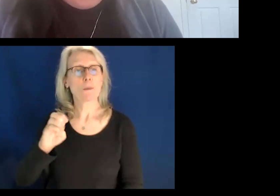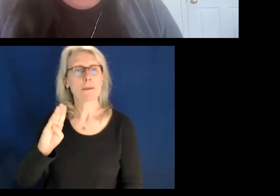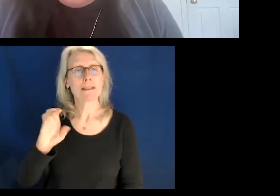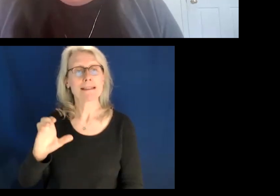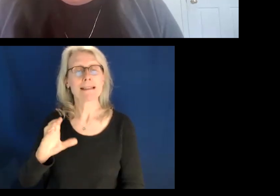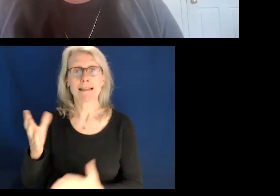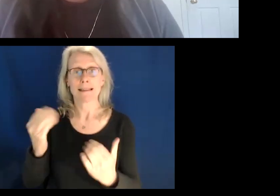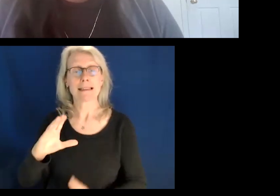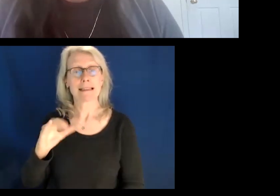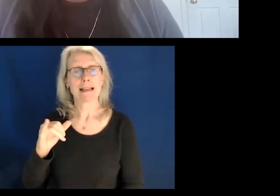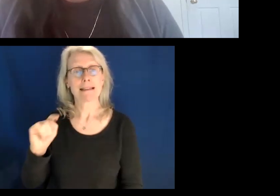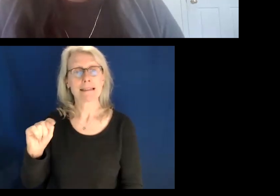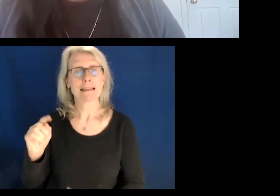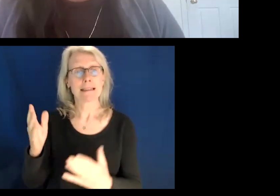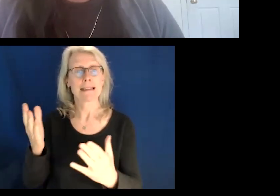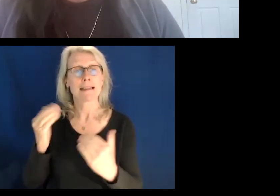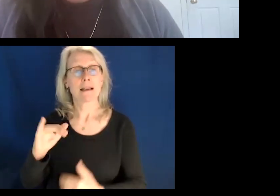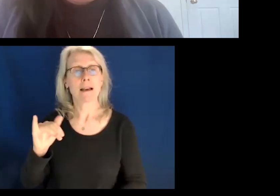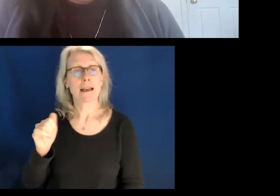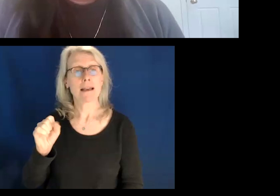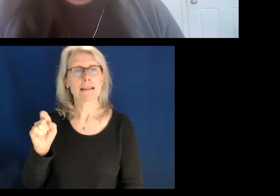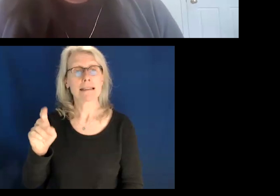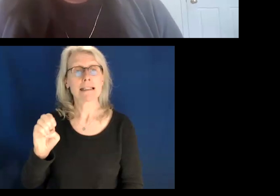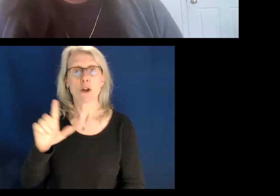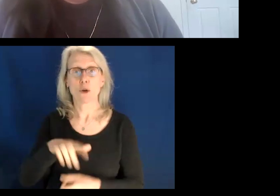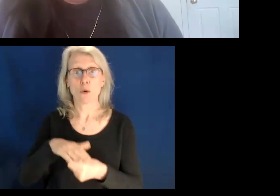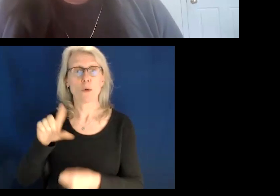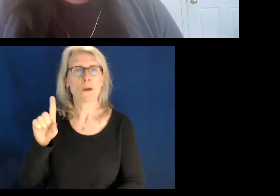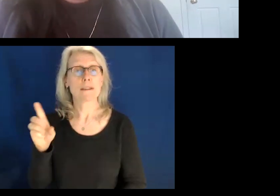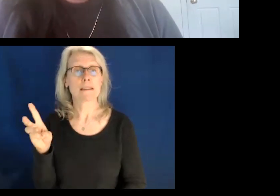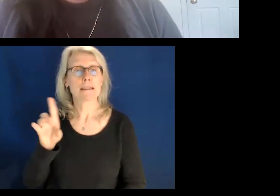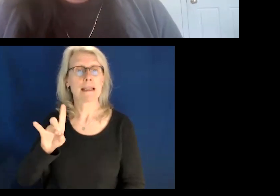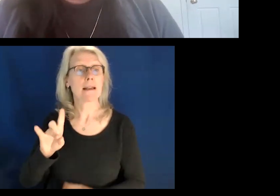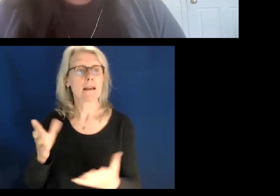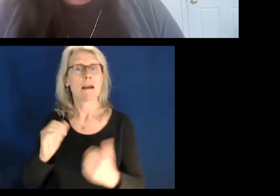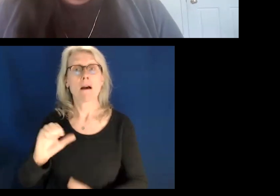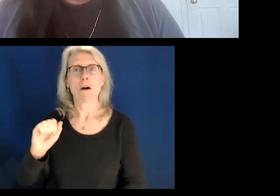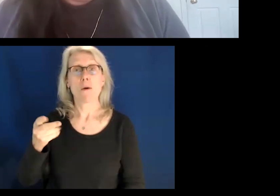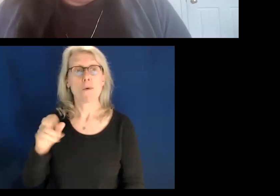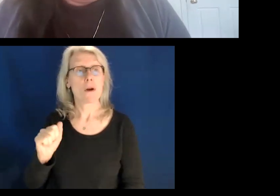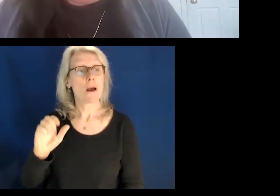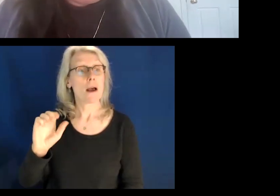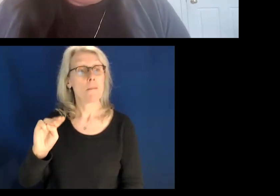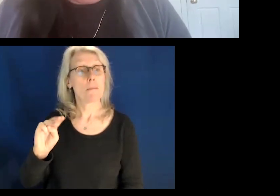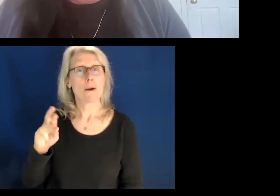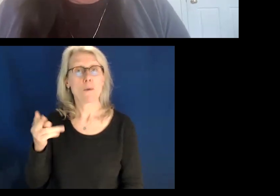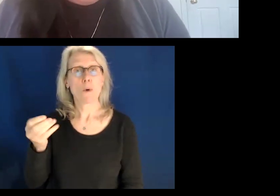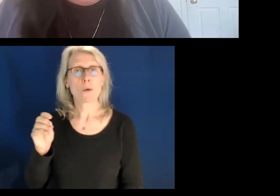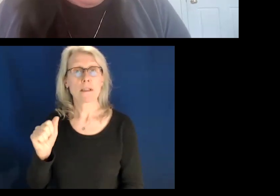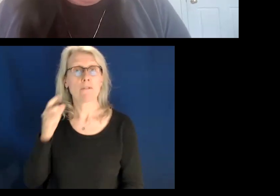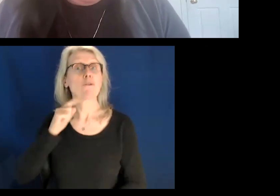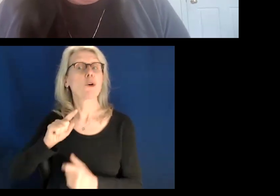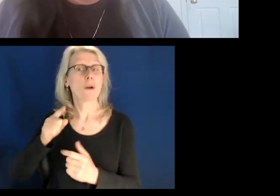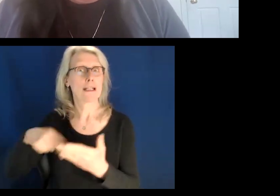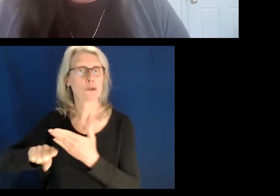CITT, IATSE Local 168, and Opera Mariposa, who has sponsored our masks and safety supplies for our